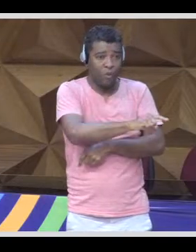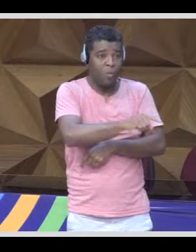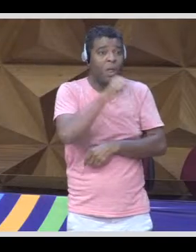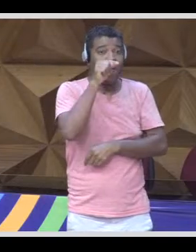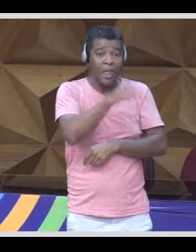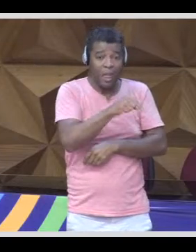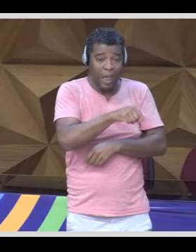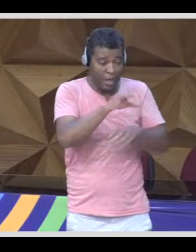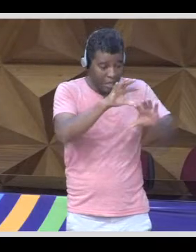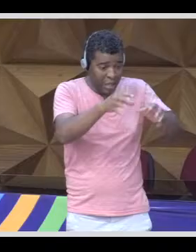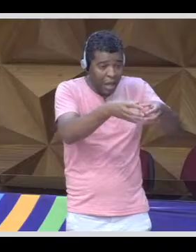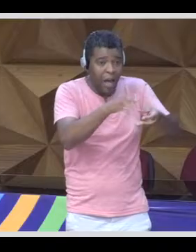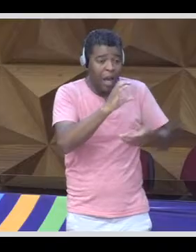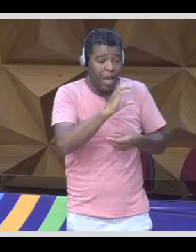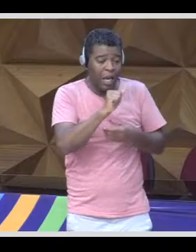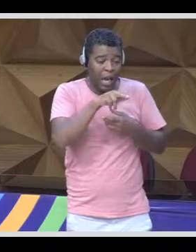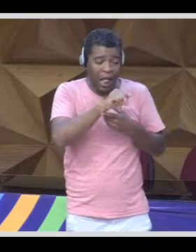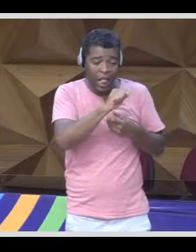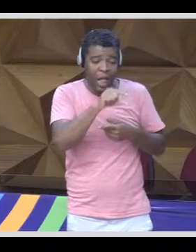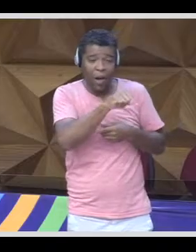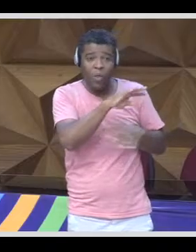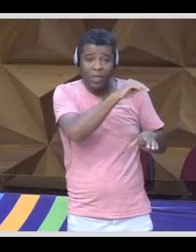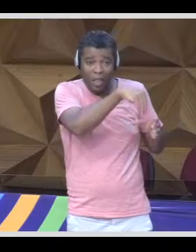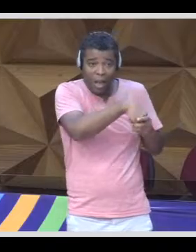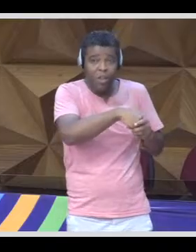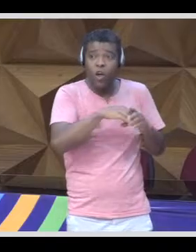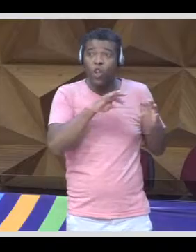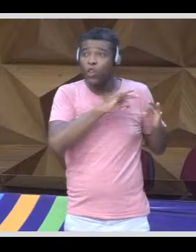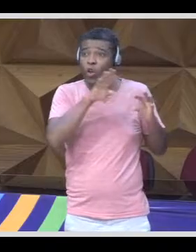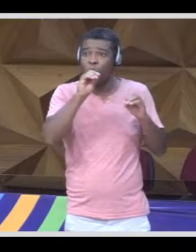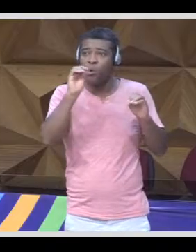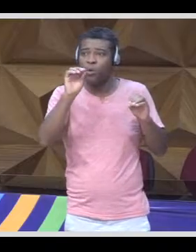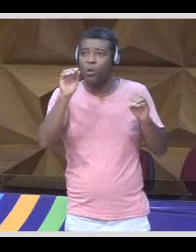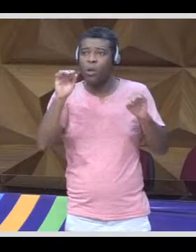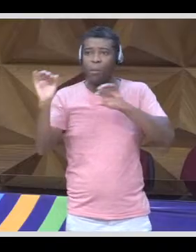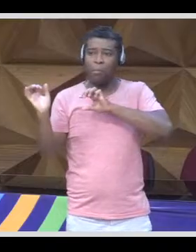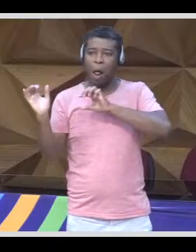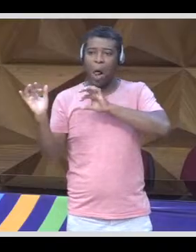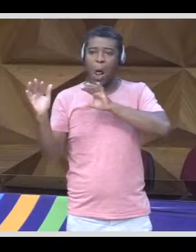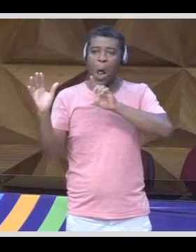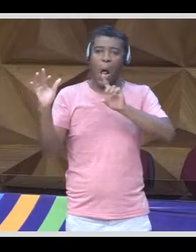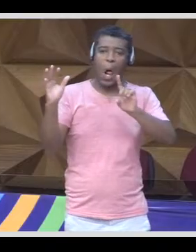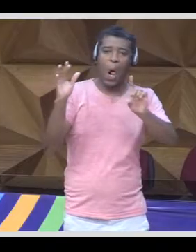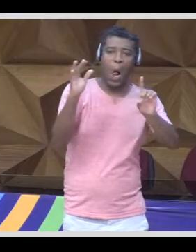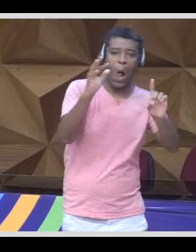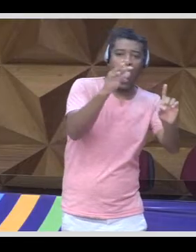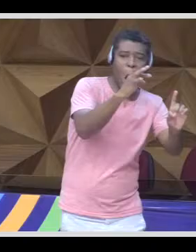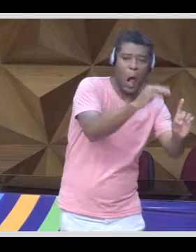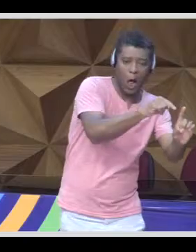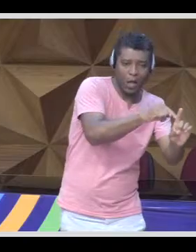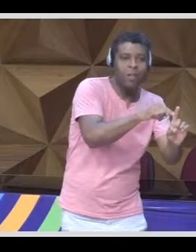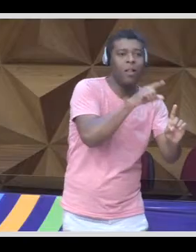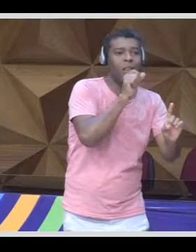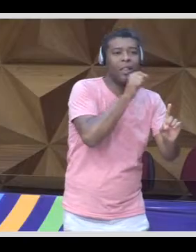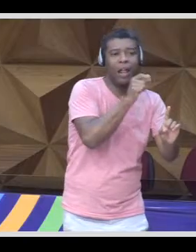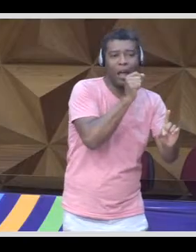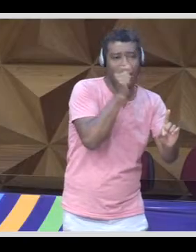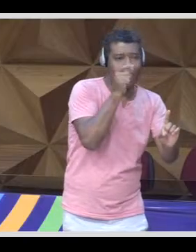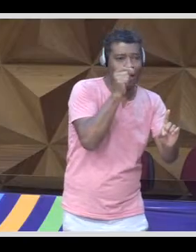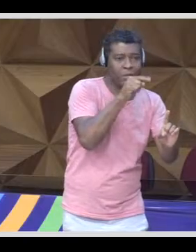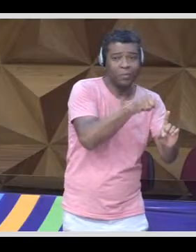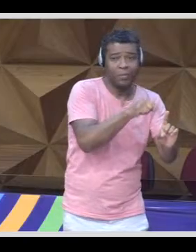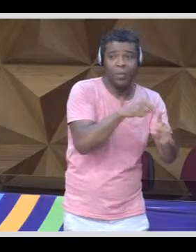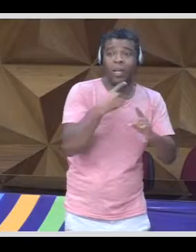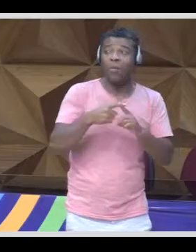went up there. And because of our experience with collecting WhatsApp during the 2018 election, we